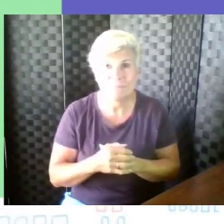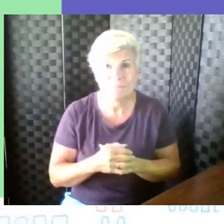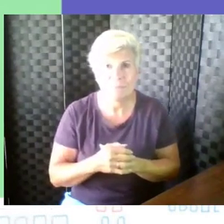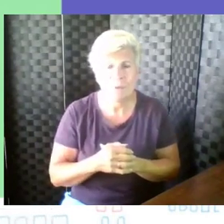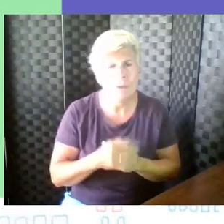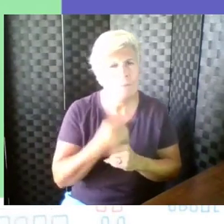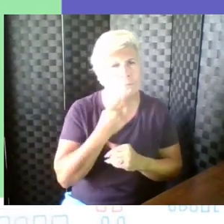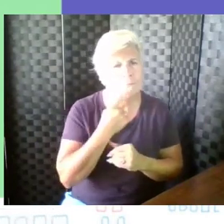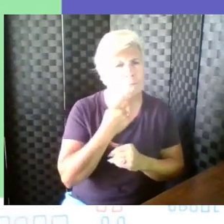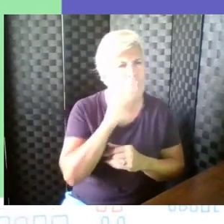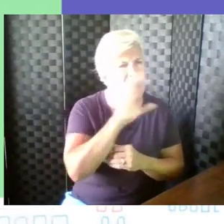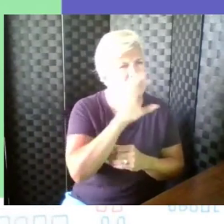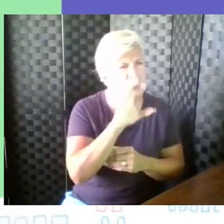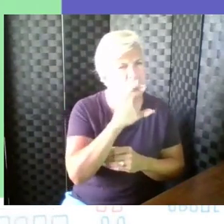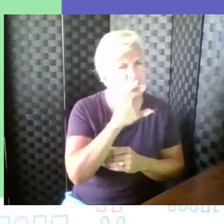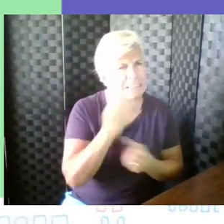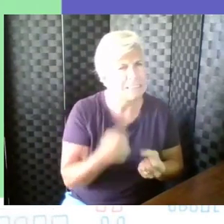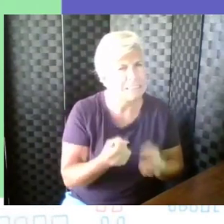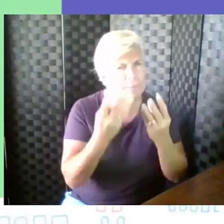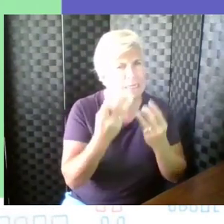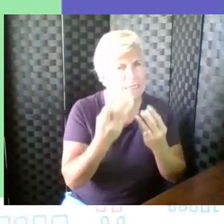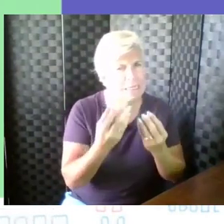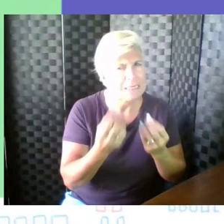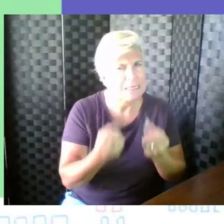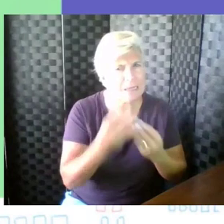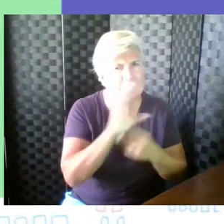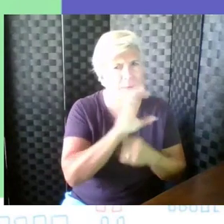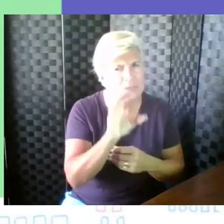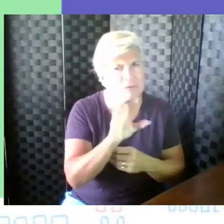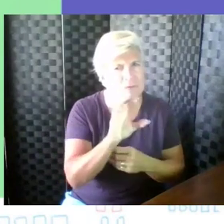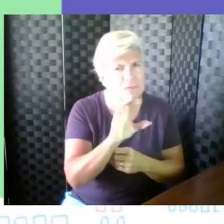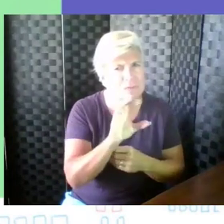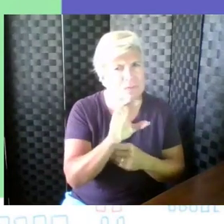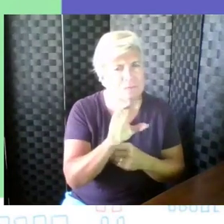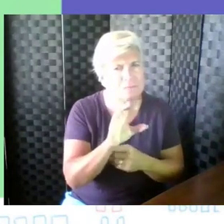How about our hundreds? Take a look at that.